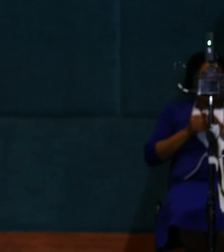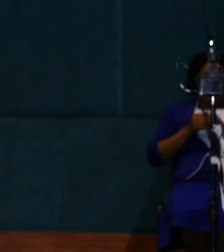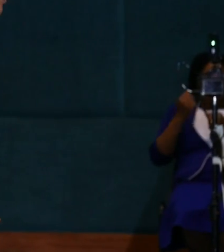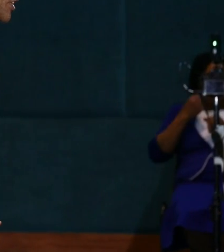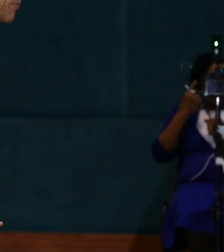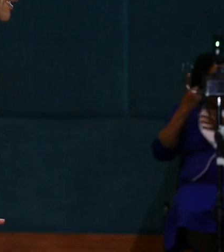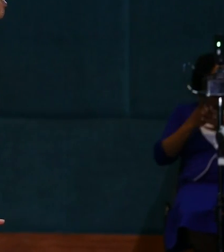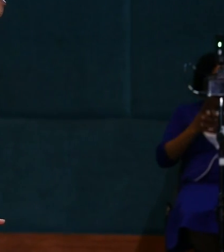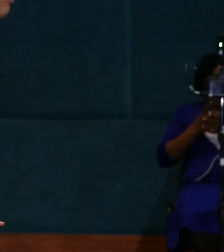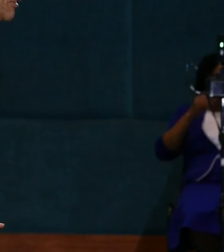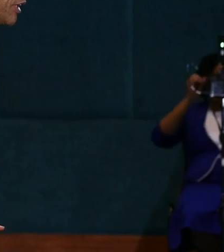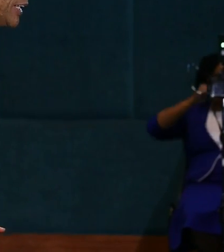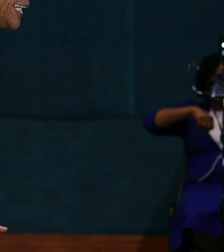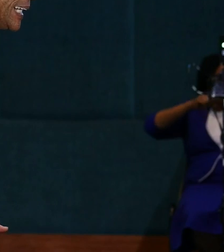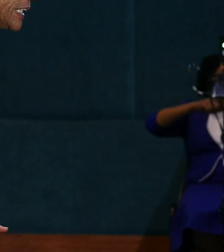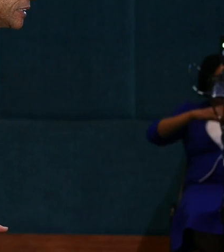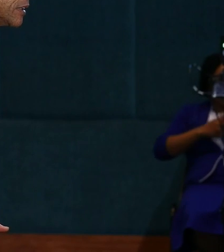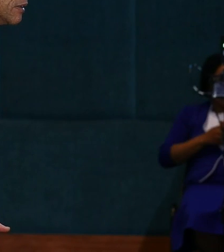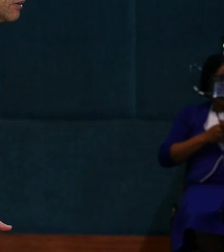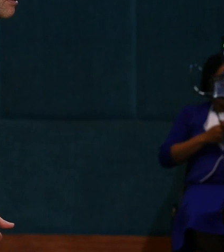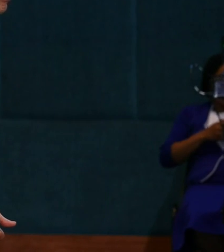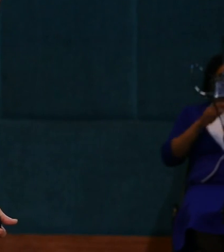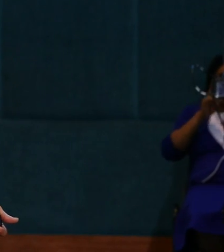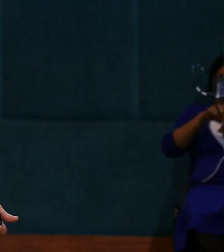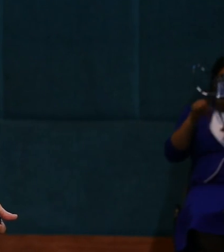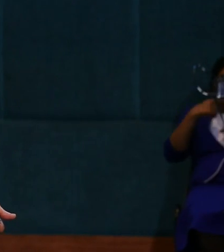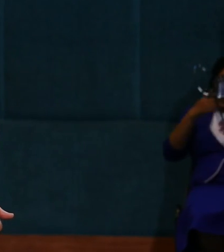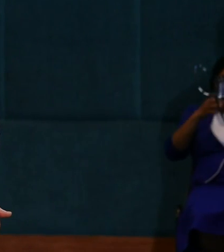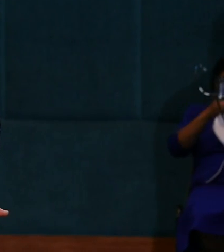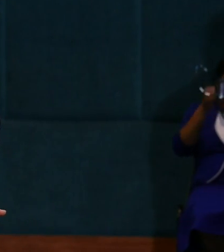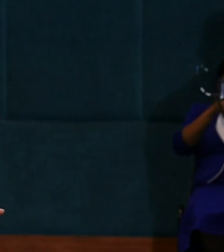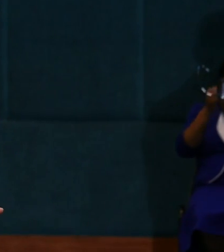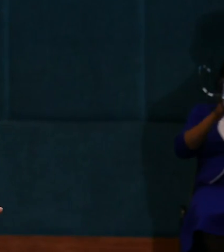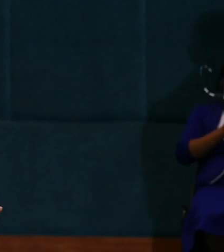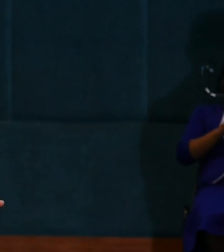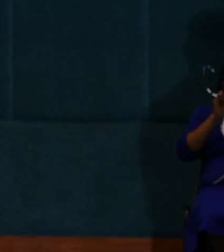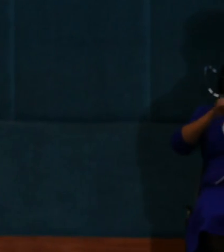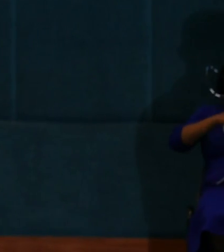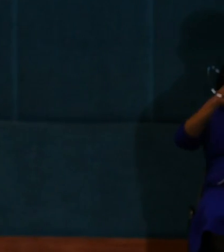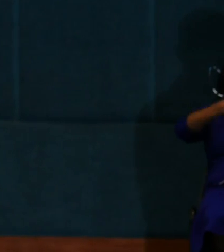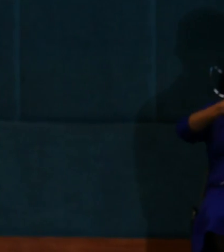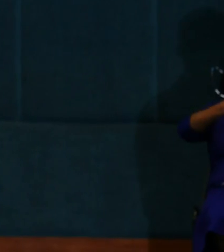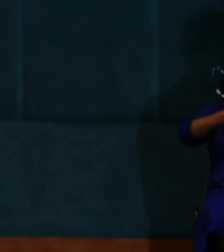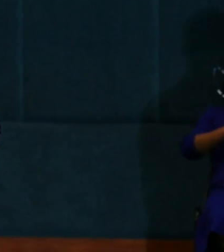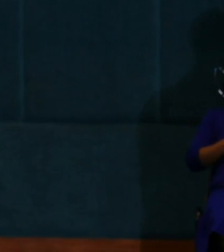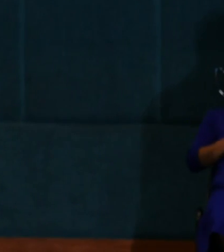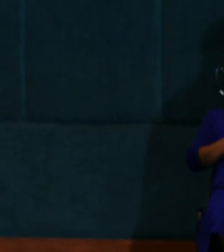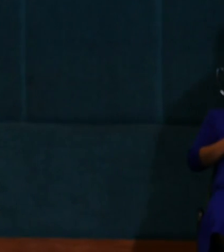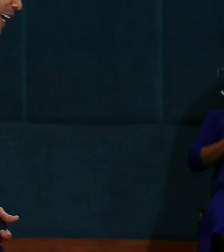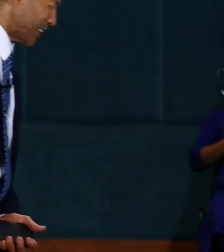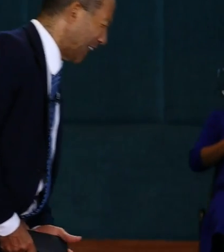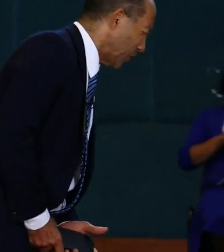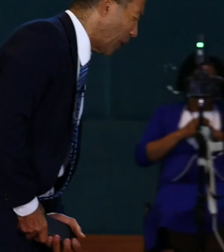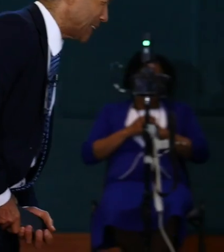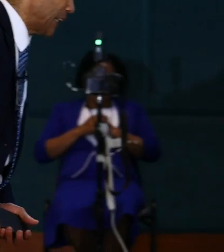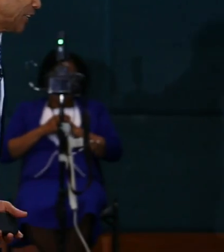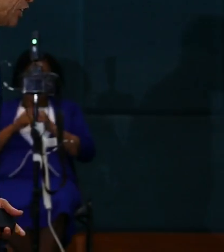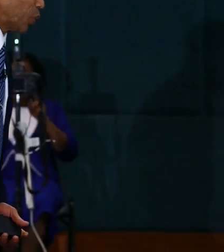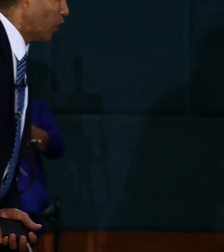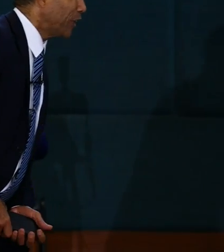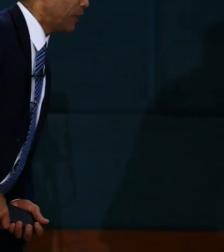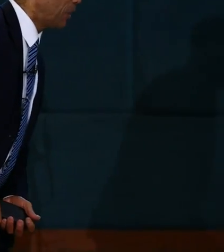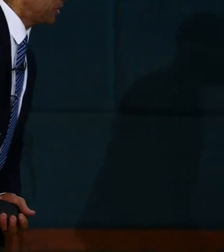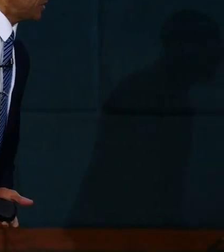Understand that if it was possible, even the very elect would be deceived. Oh, if you ask Ellen